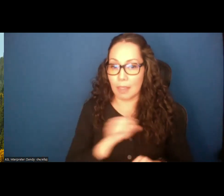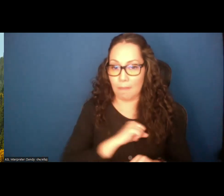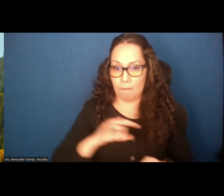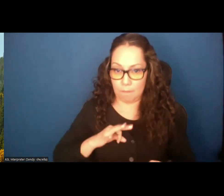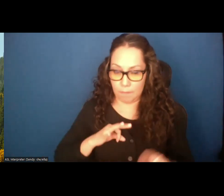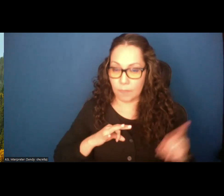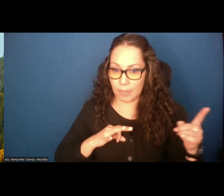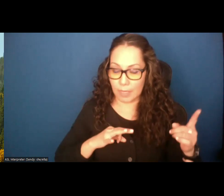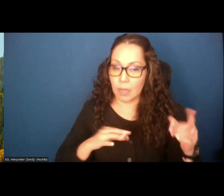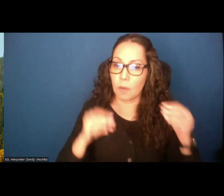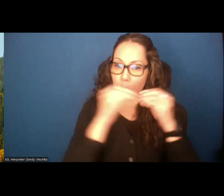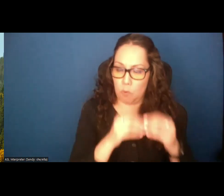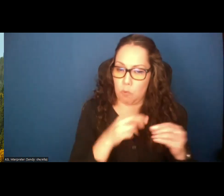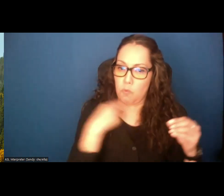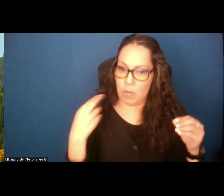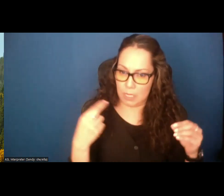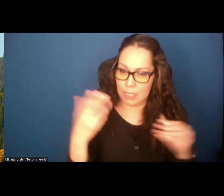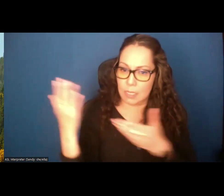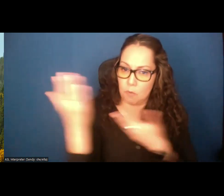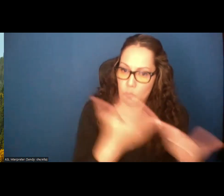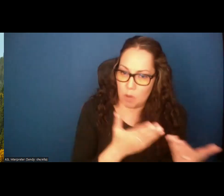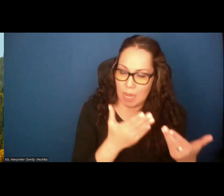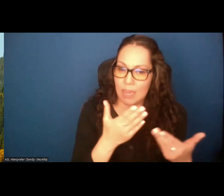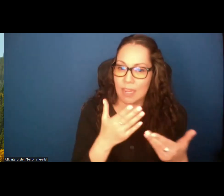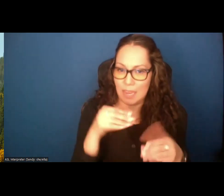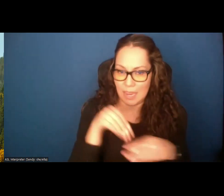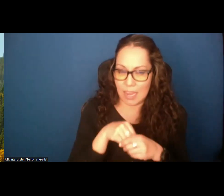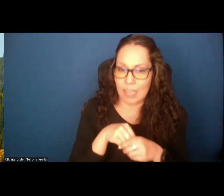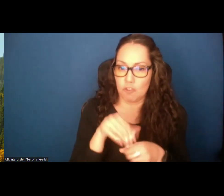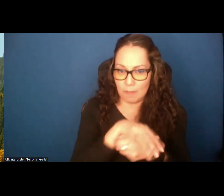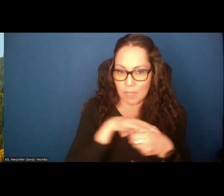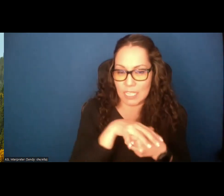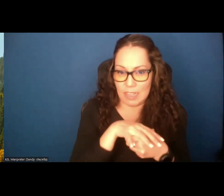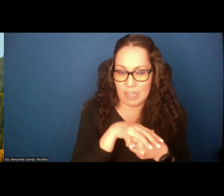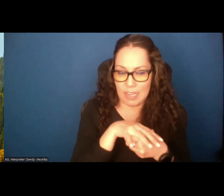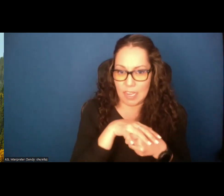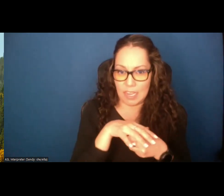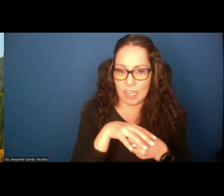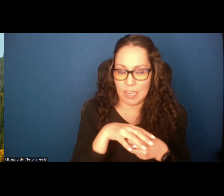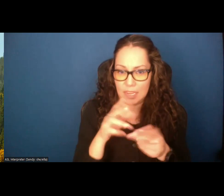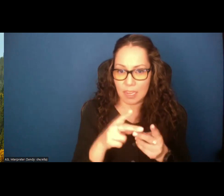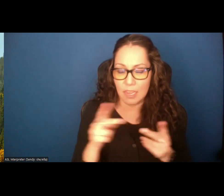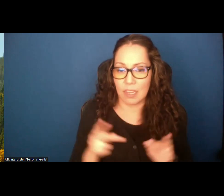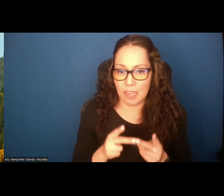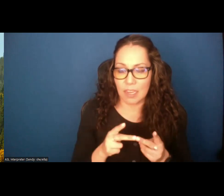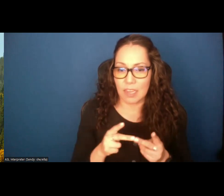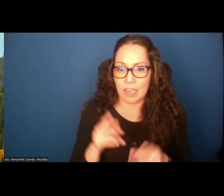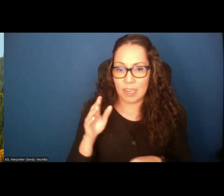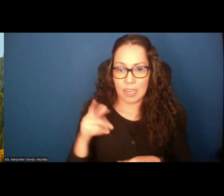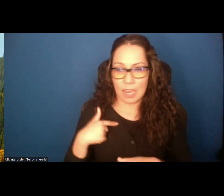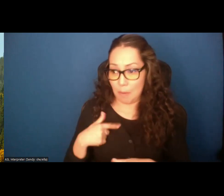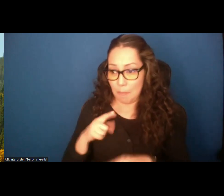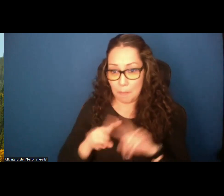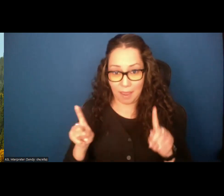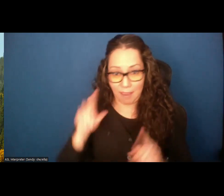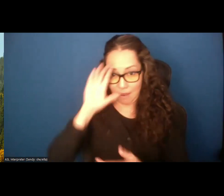risk of bringing COVID into the facility, and yet, her husband was not allowed to help ensure his